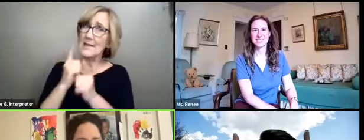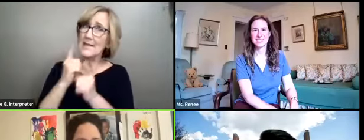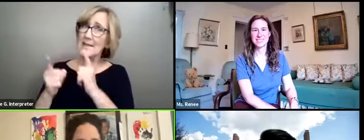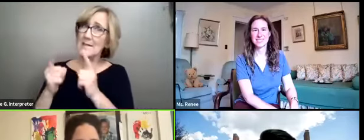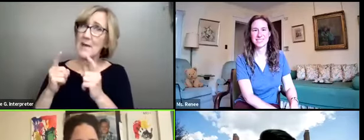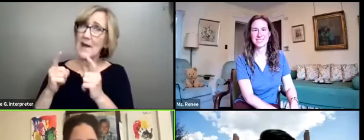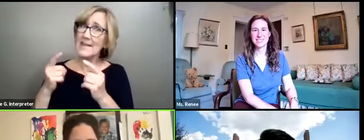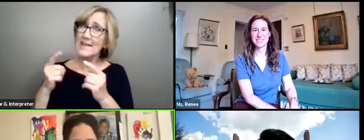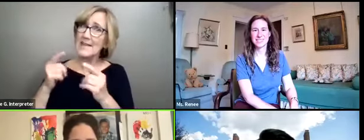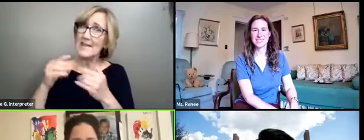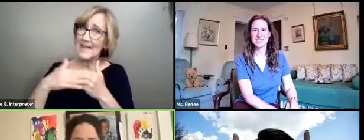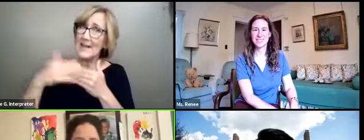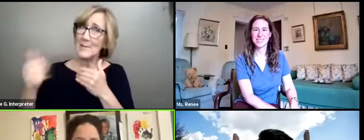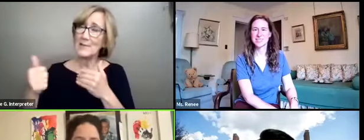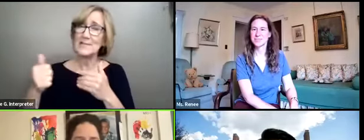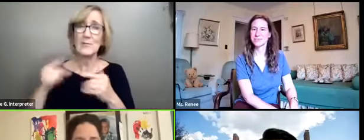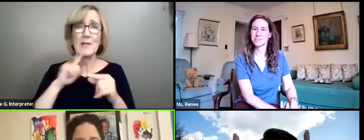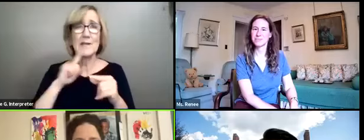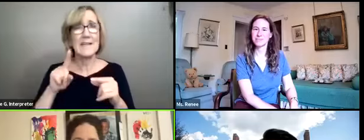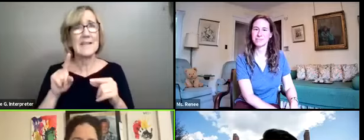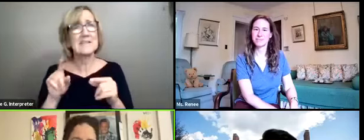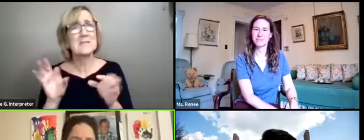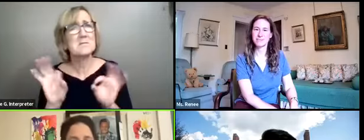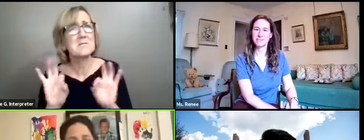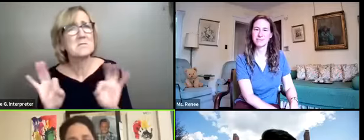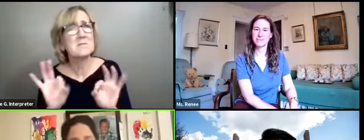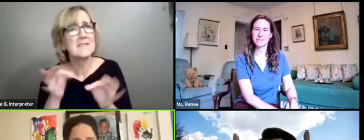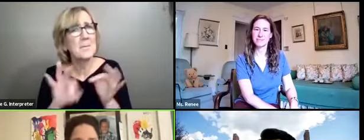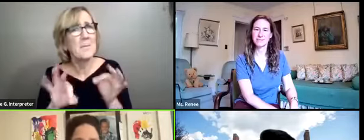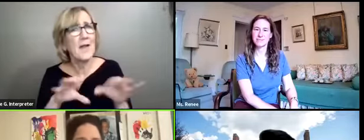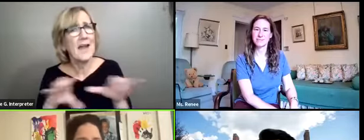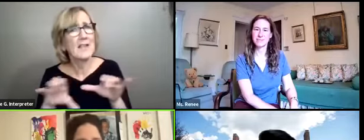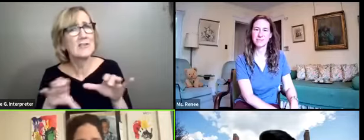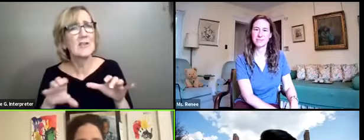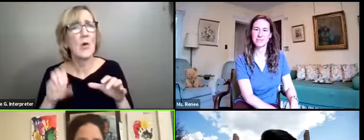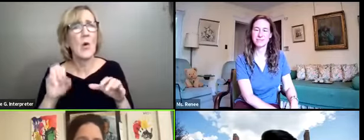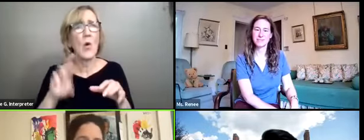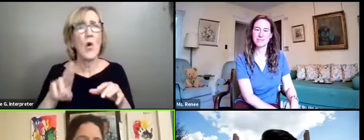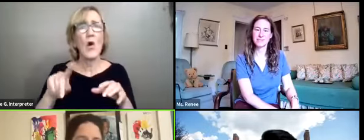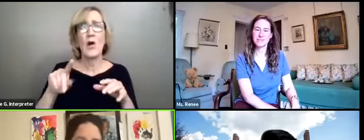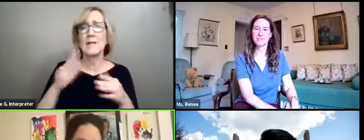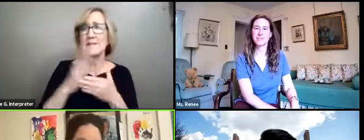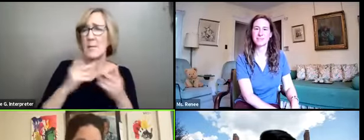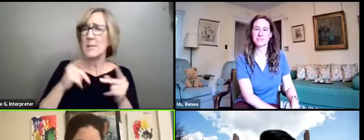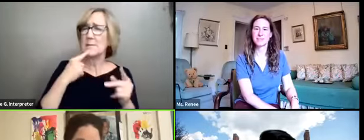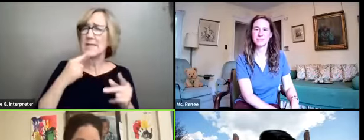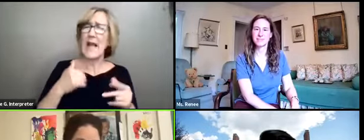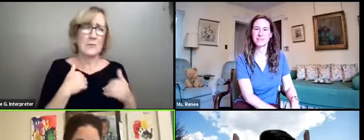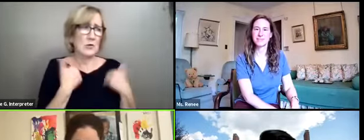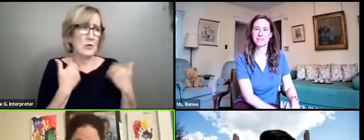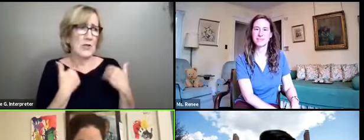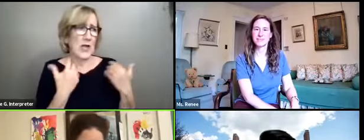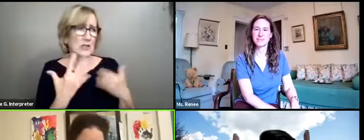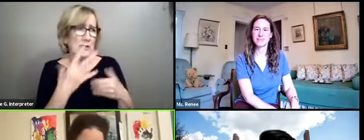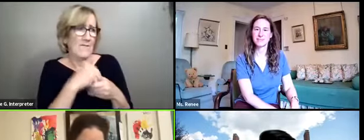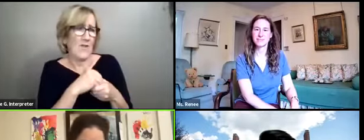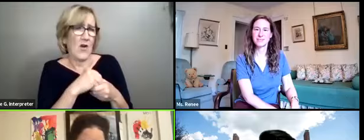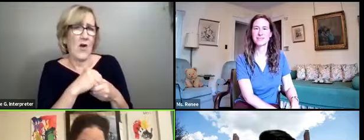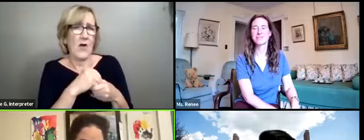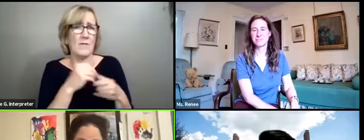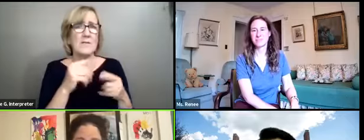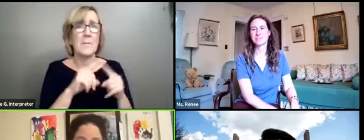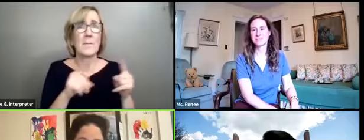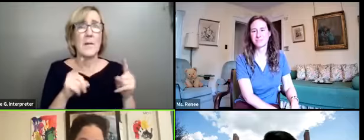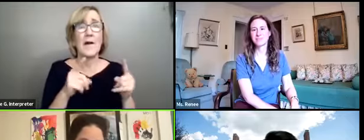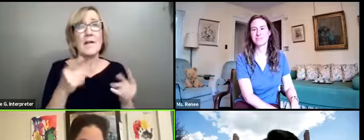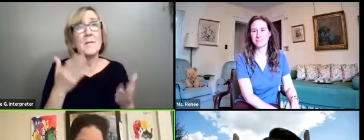because oftentimes people will say, oh, you're too young to get involved, or they'll be like, I don't know what to do. It could be as simple as taking your trash out every